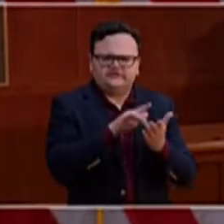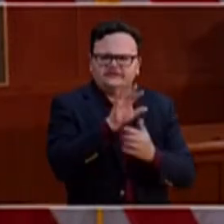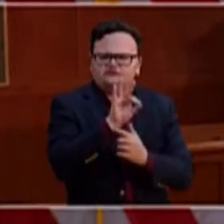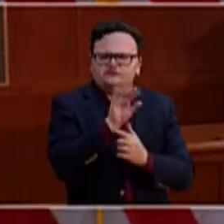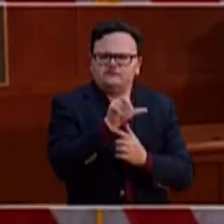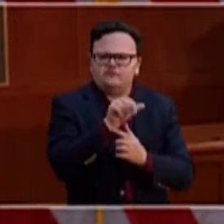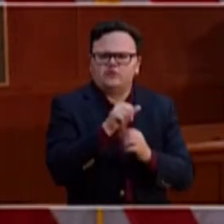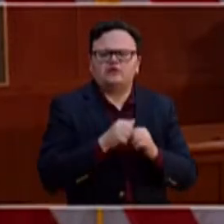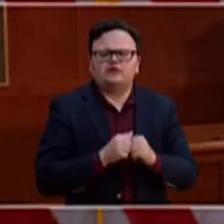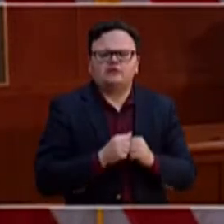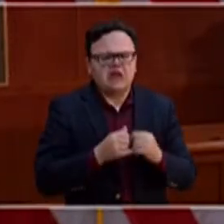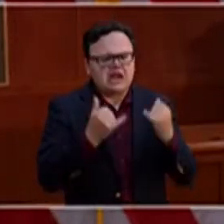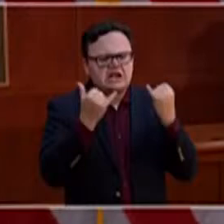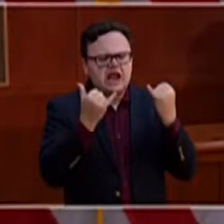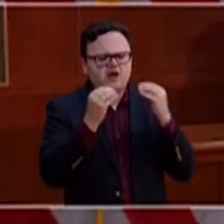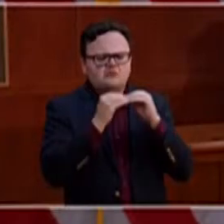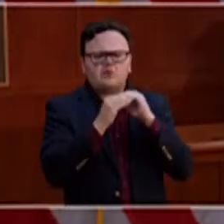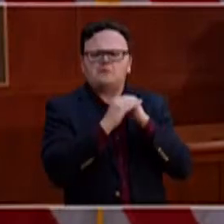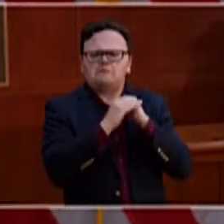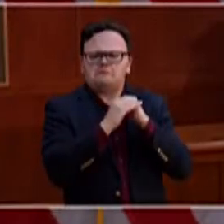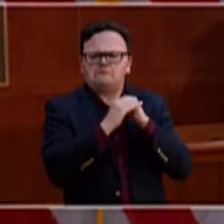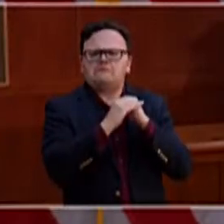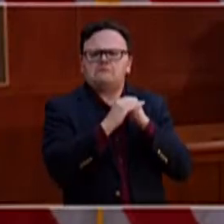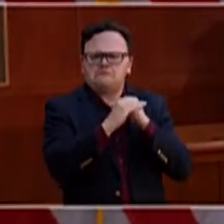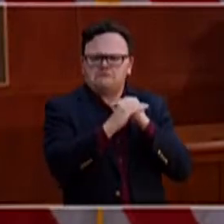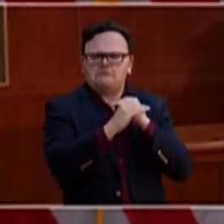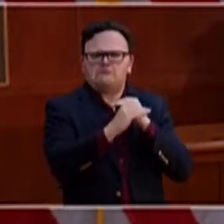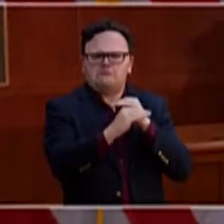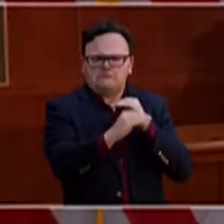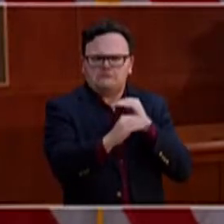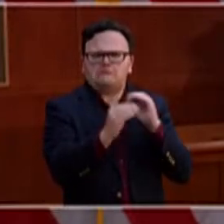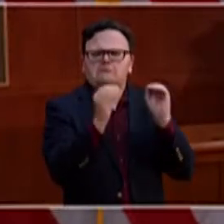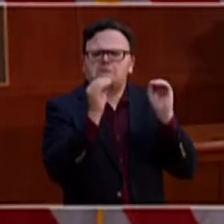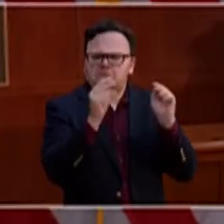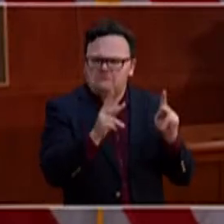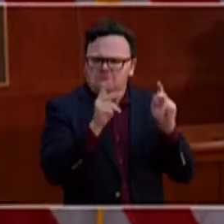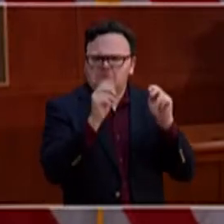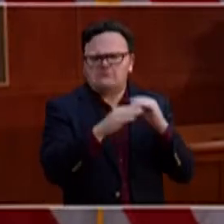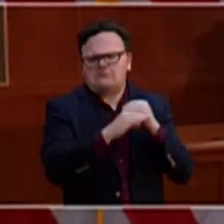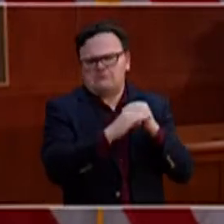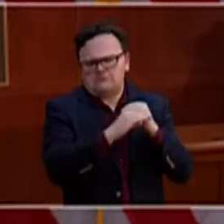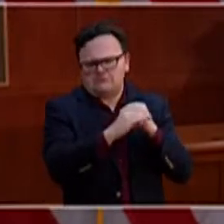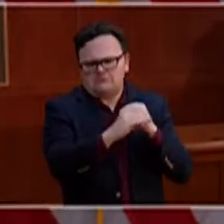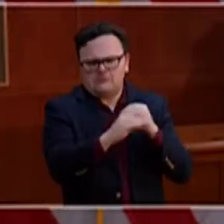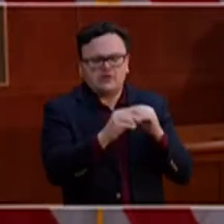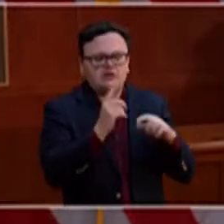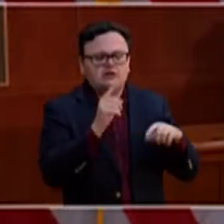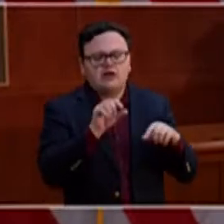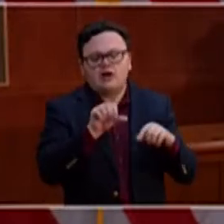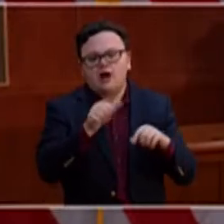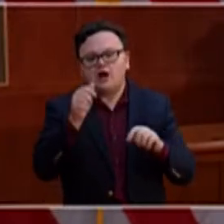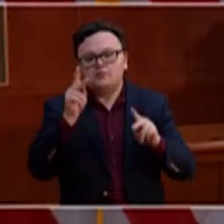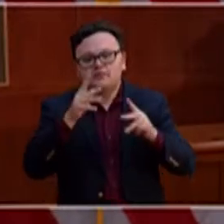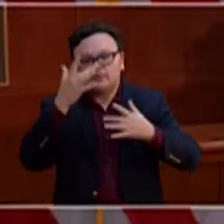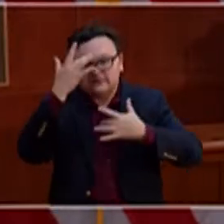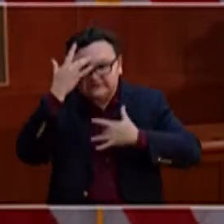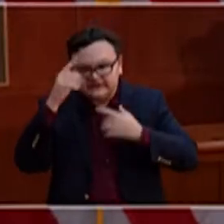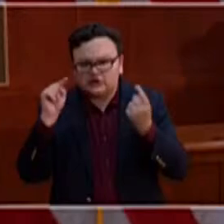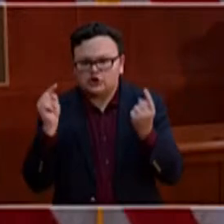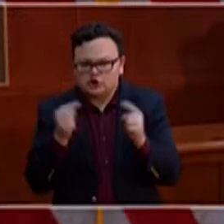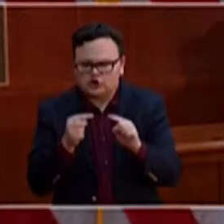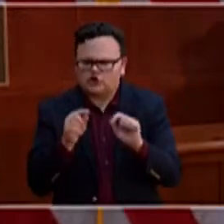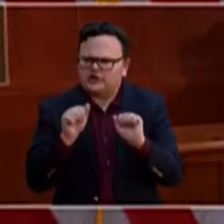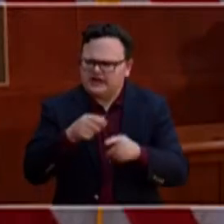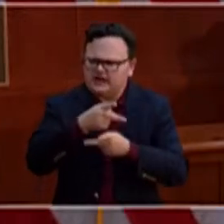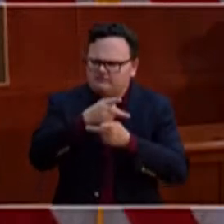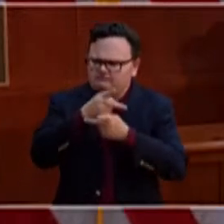stability situation where the census has been very stable with COVID-19. Obviously, they want to tend to the other needs as well, and so we want to give them